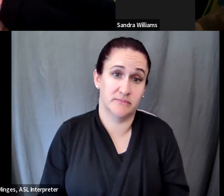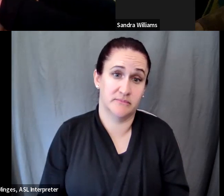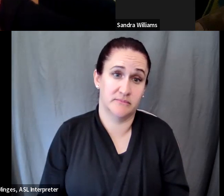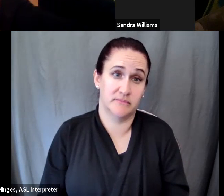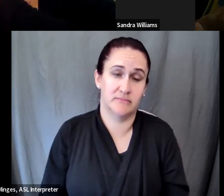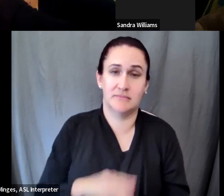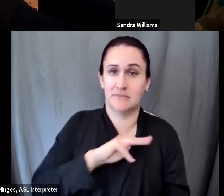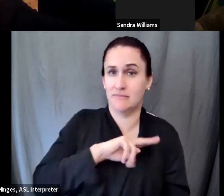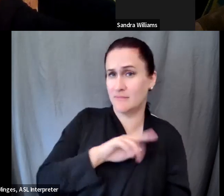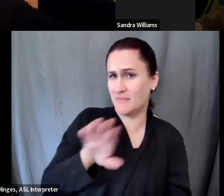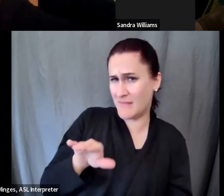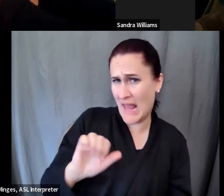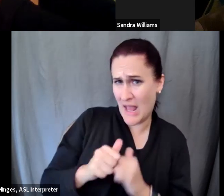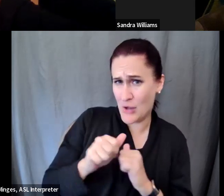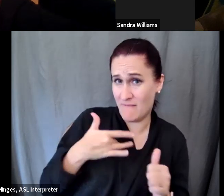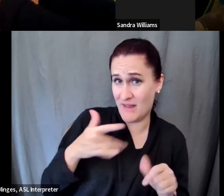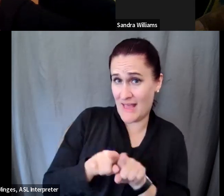How did that feel as a mom?